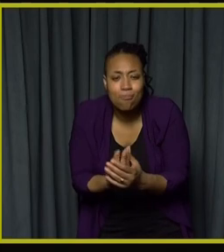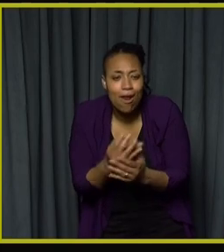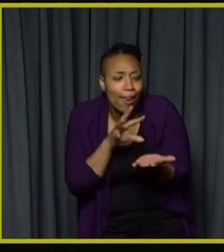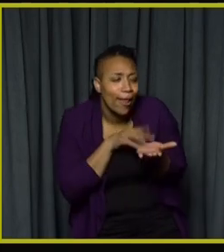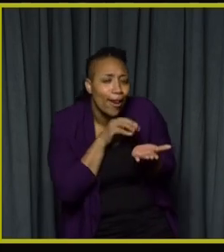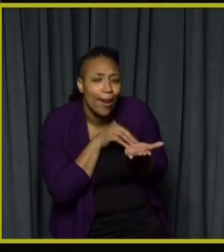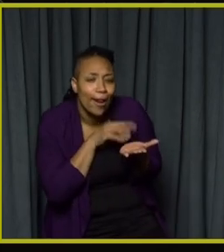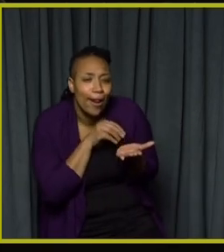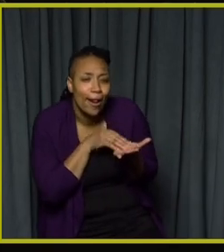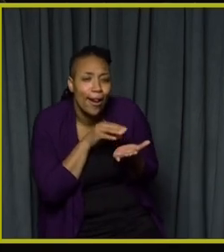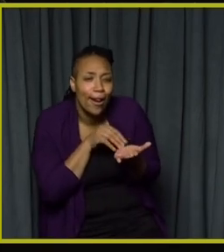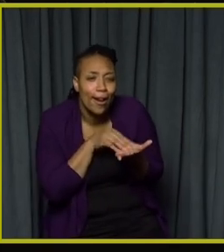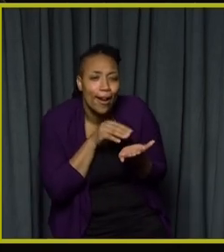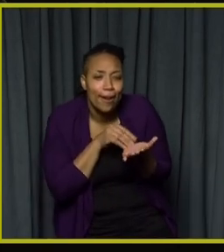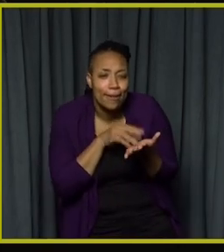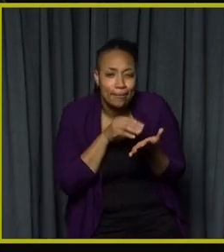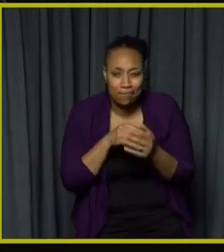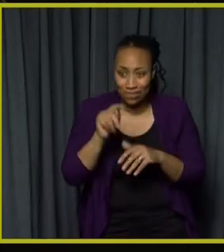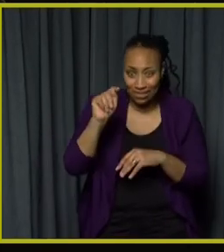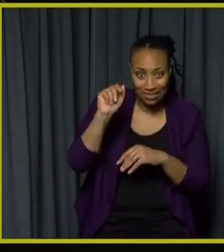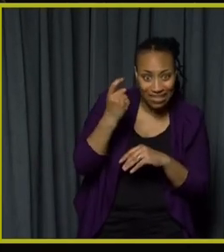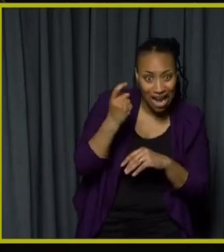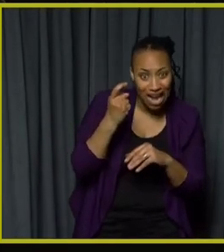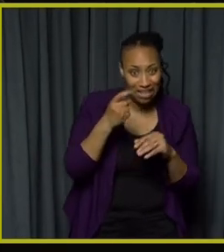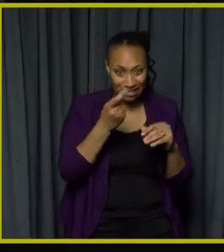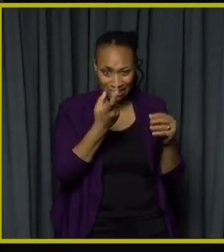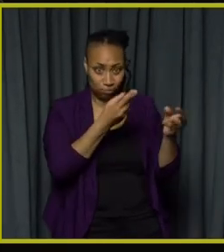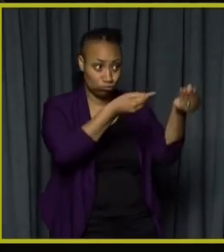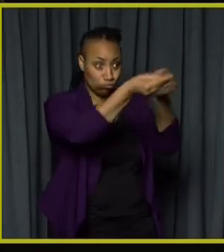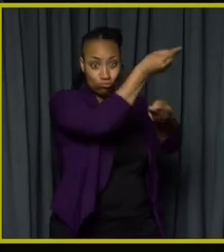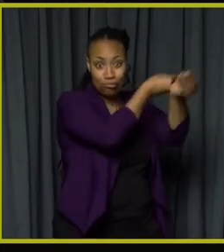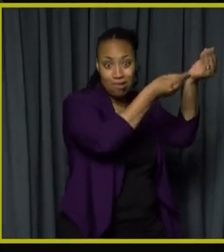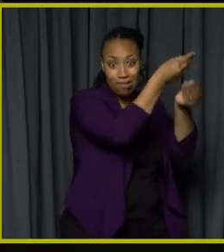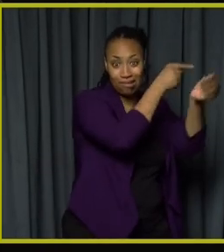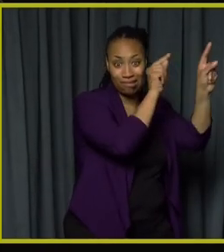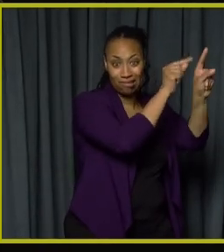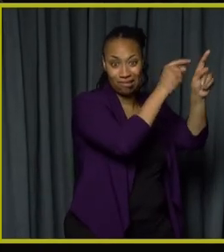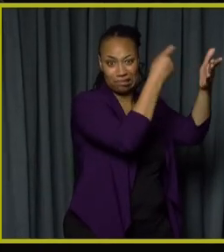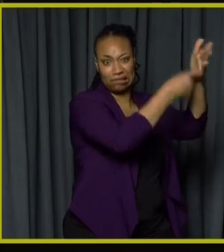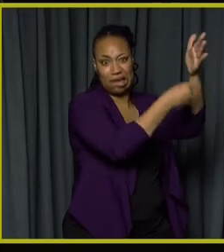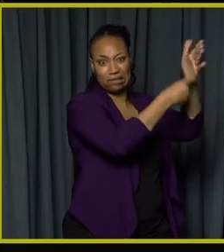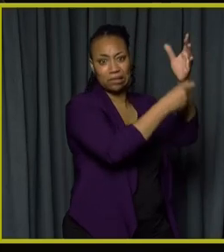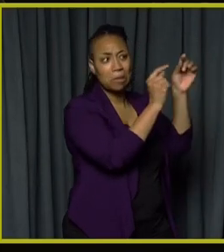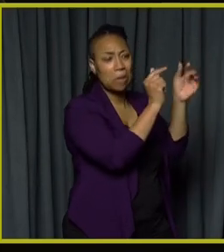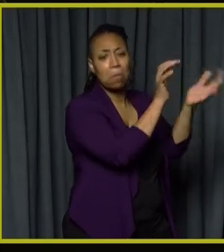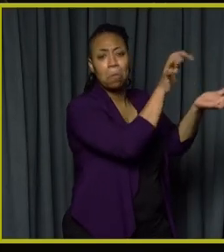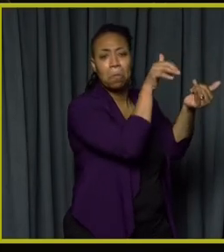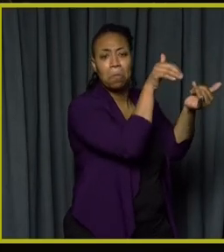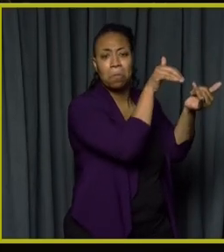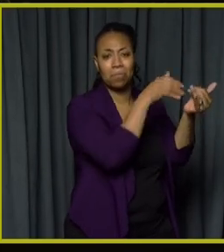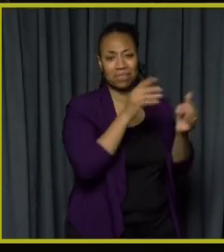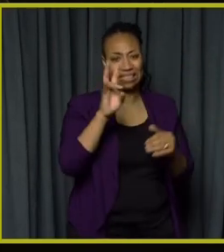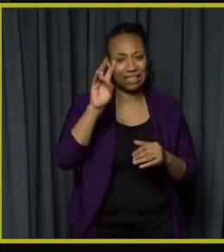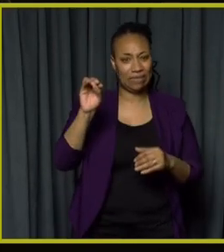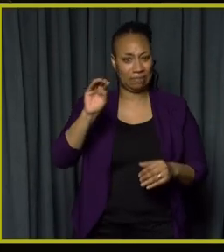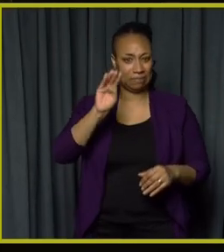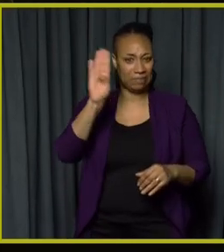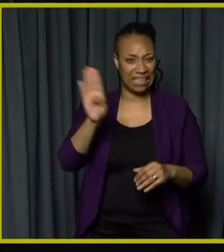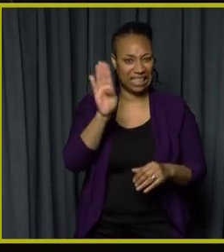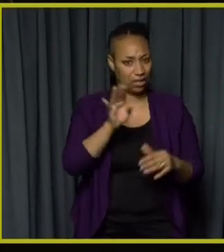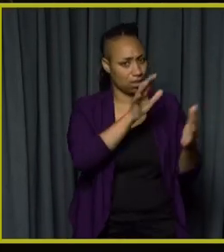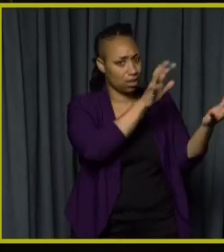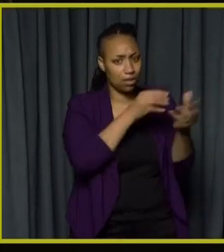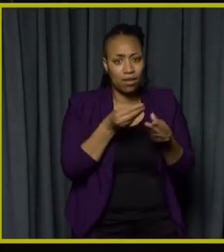tiny tax on Wall Street trades, we would raise more than the $70 billion we need to invest in free public college for